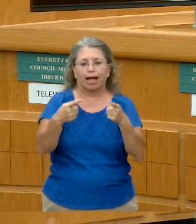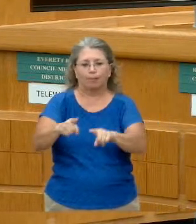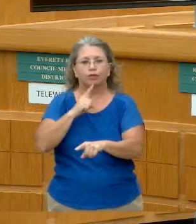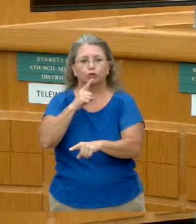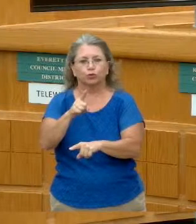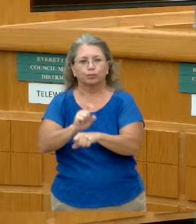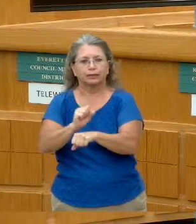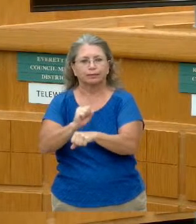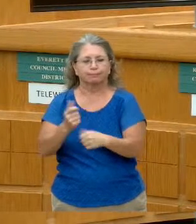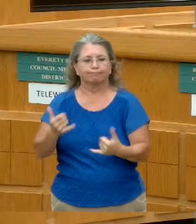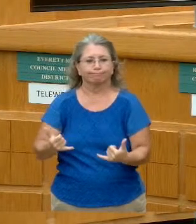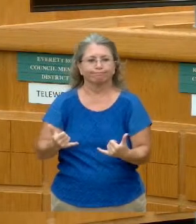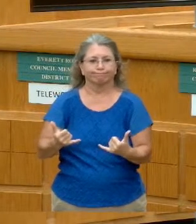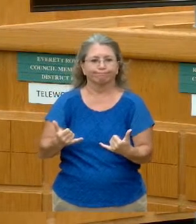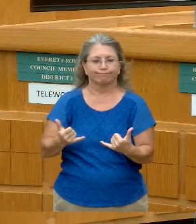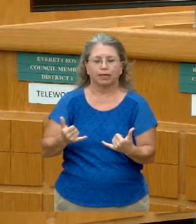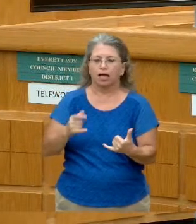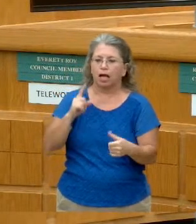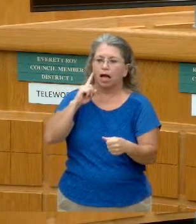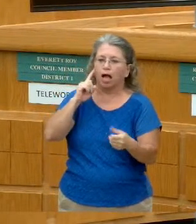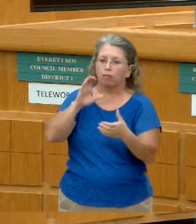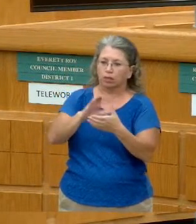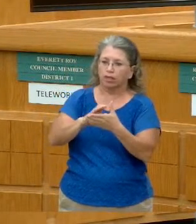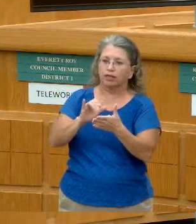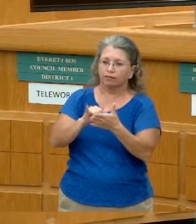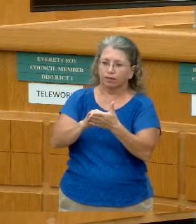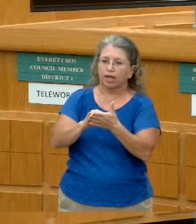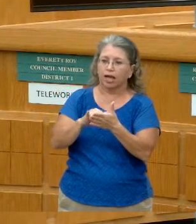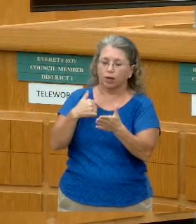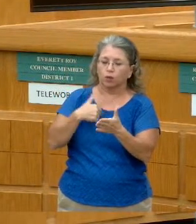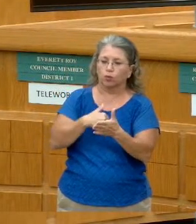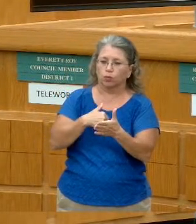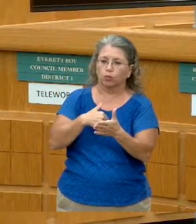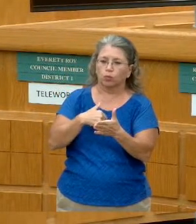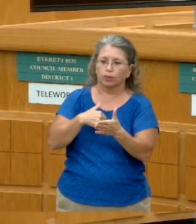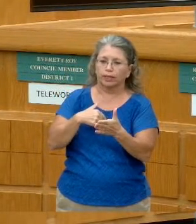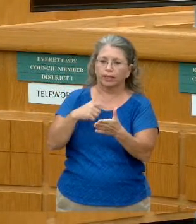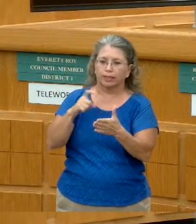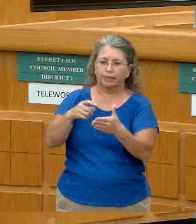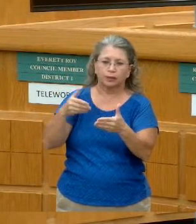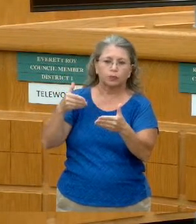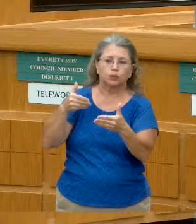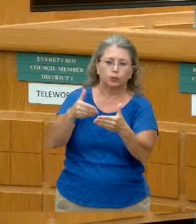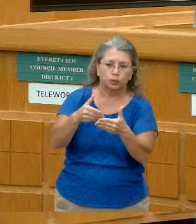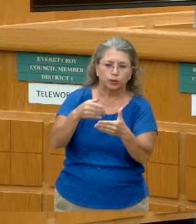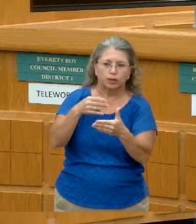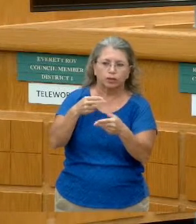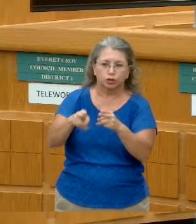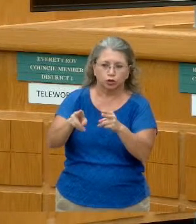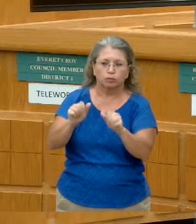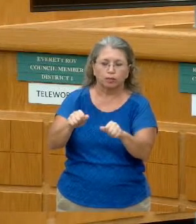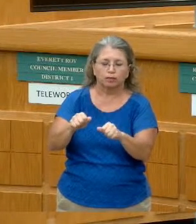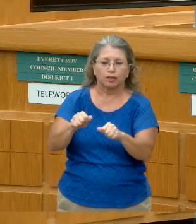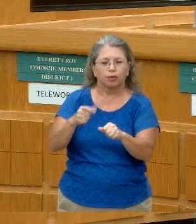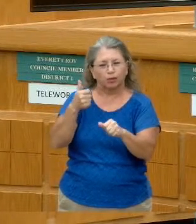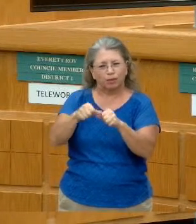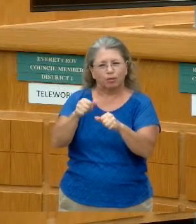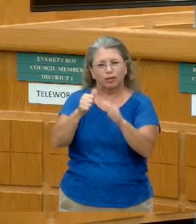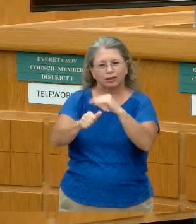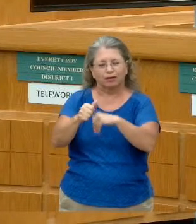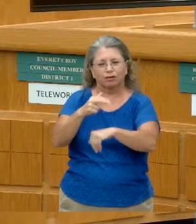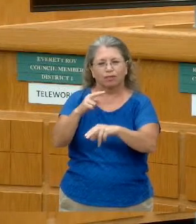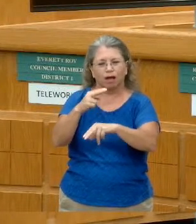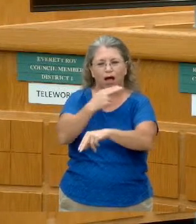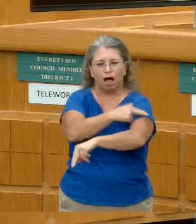I believe it to be imminent, Courtney, to be discussed again. Remember that it is in the hands of the hospital district to move forward. It's their